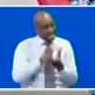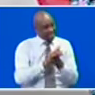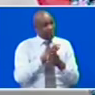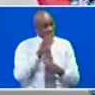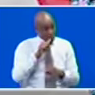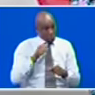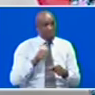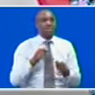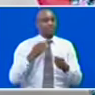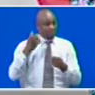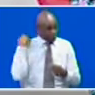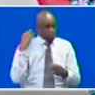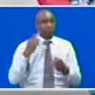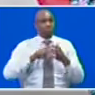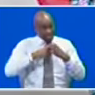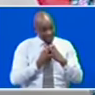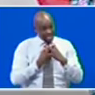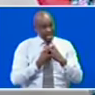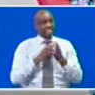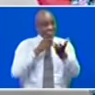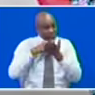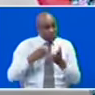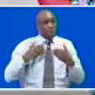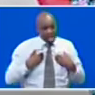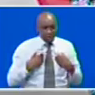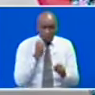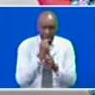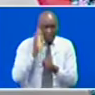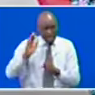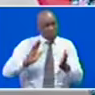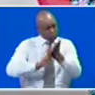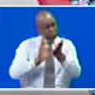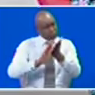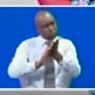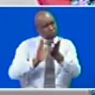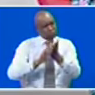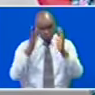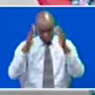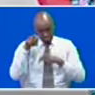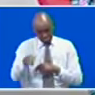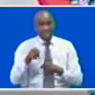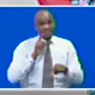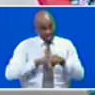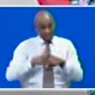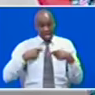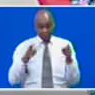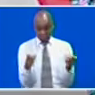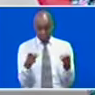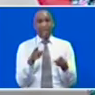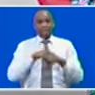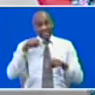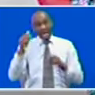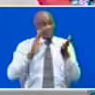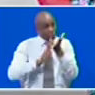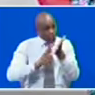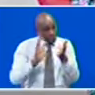the preliminary discussions we've had with them, a lot of the work that they have done is commendable, and it's doable within the period that we have. But there are other recommendations that